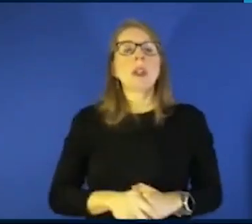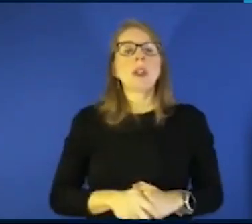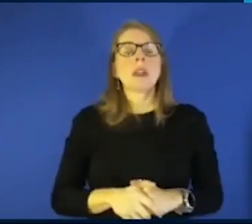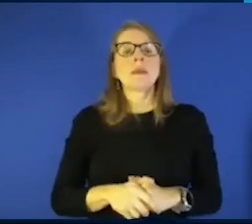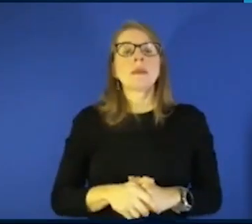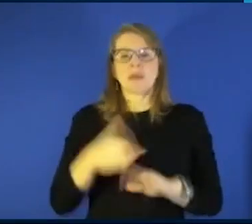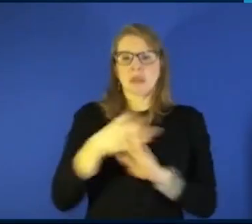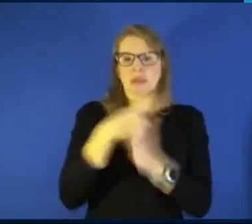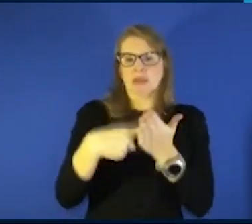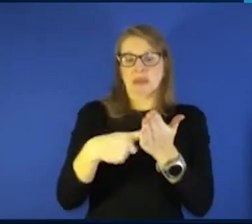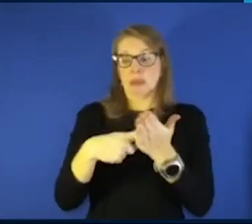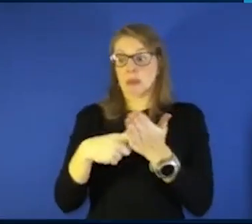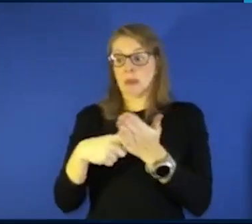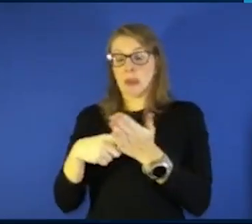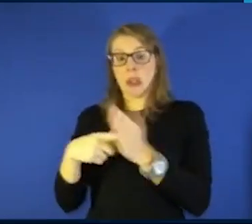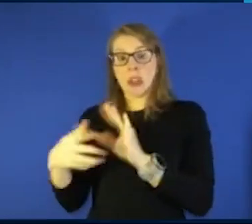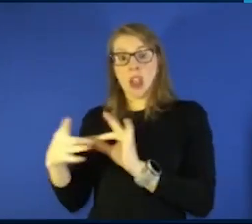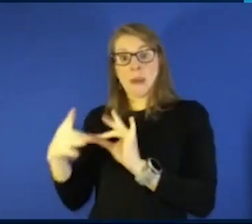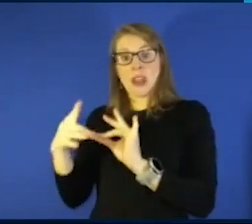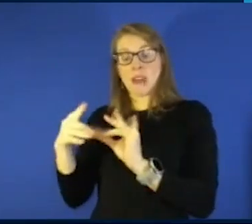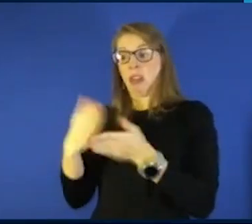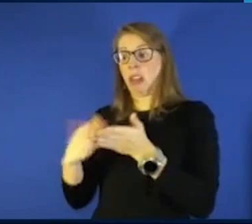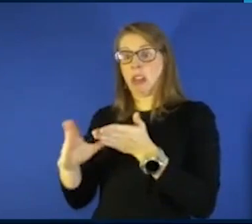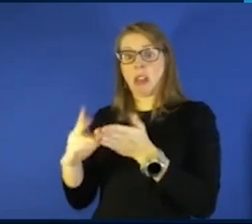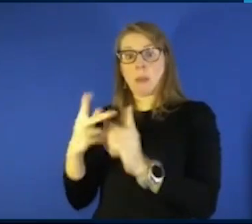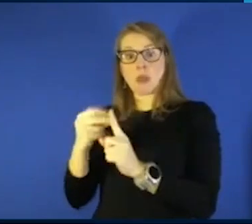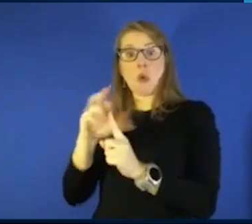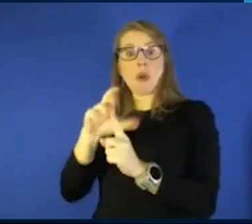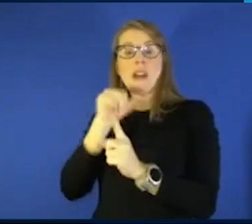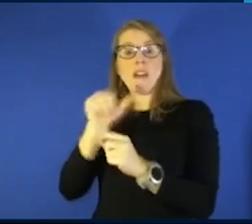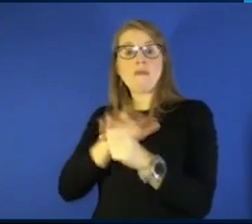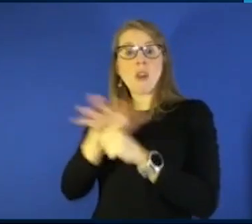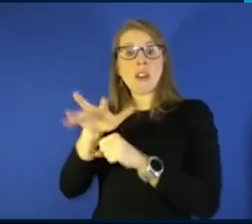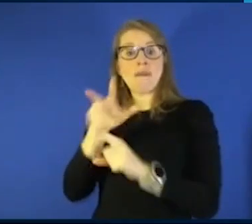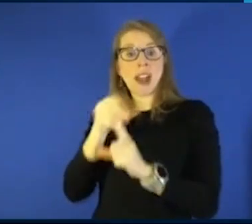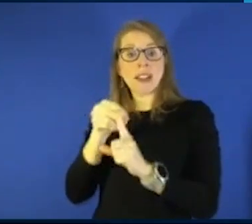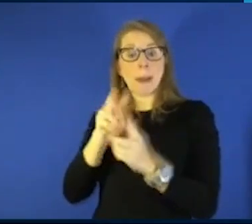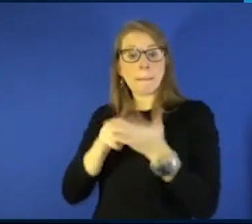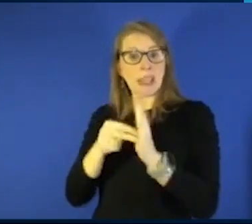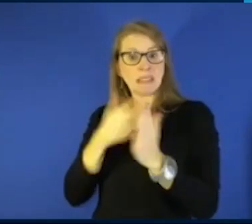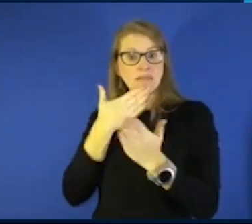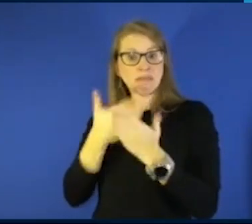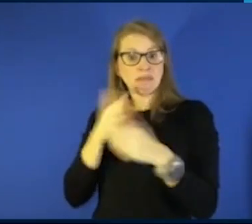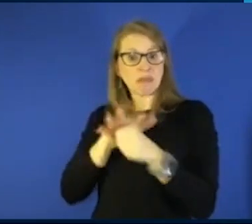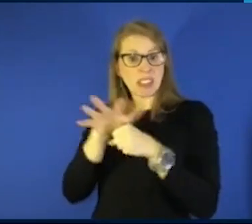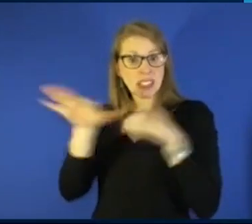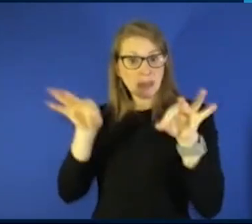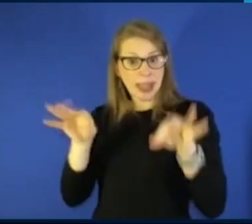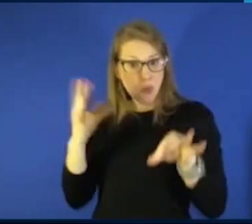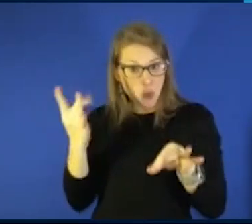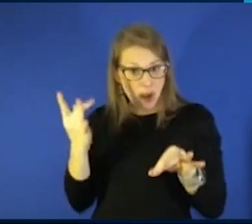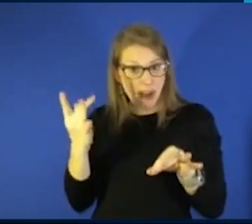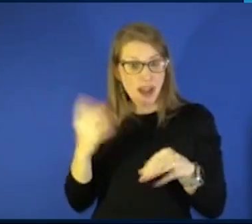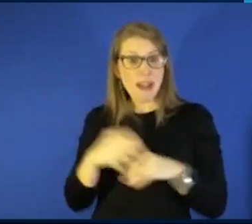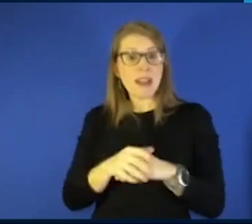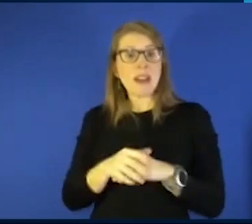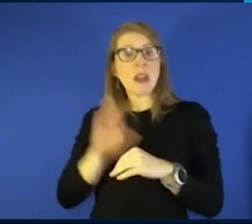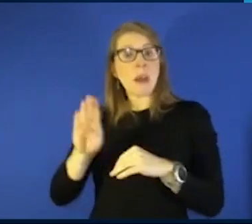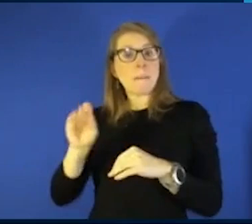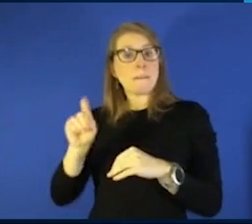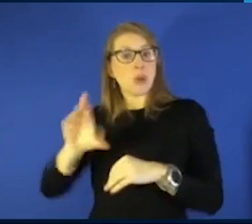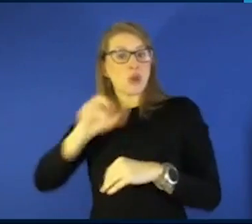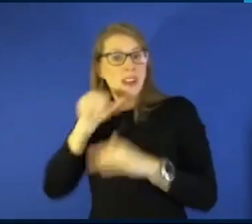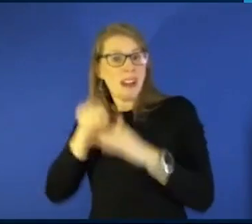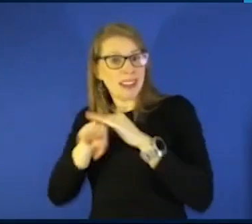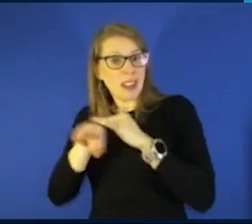haven't gotten their booster or they haven't been fully vaccinated. Are they well enough to explain why? Is it because the booster wasn't accessible to them?